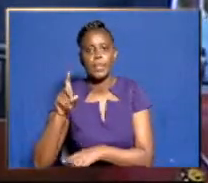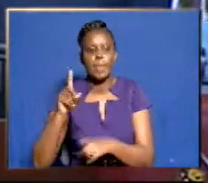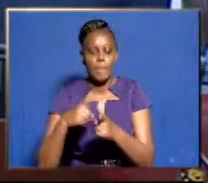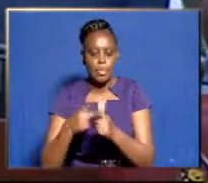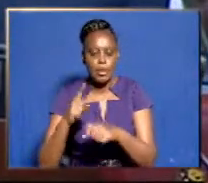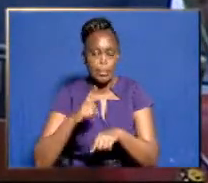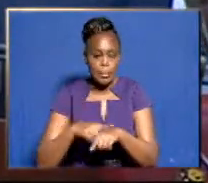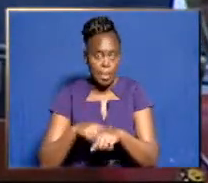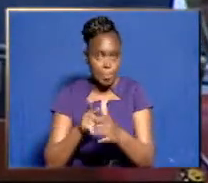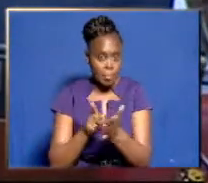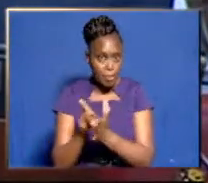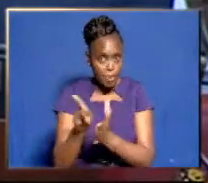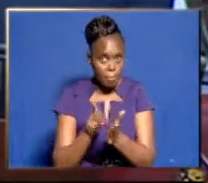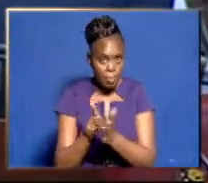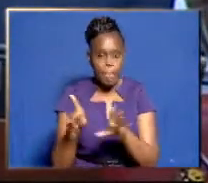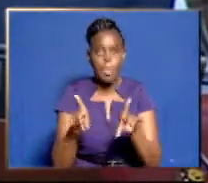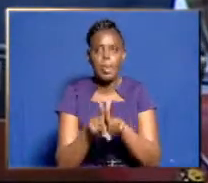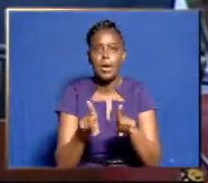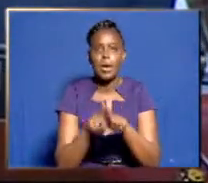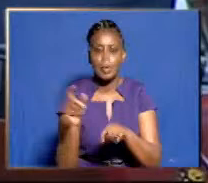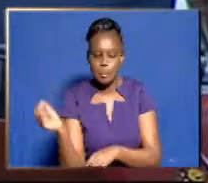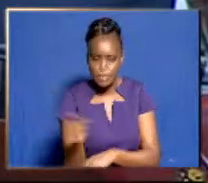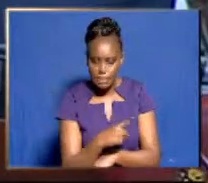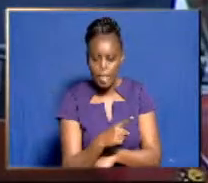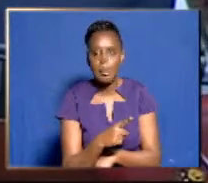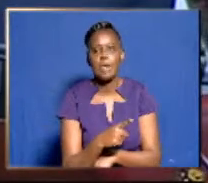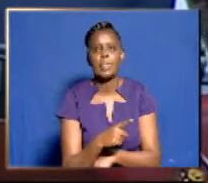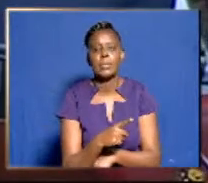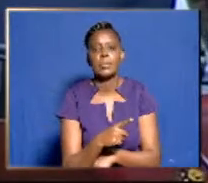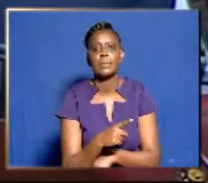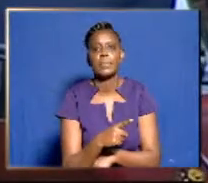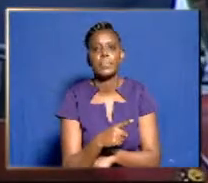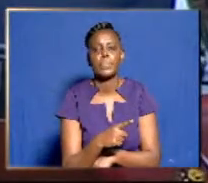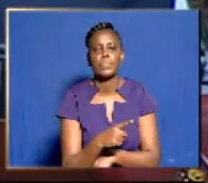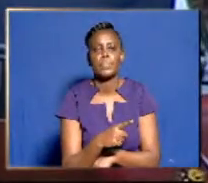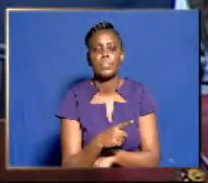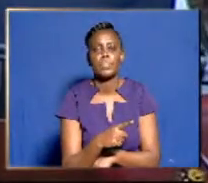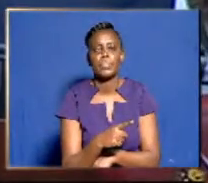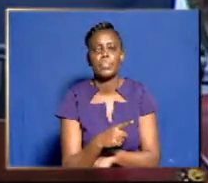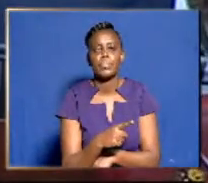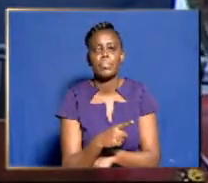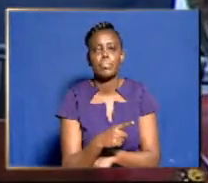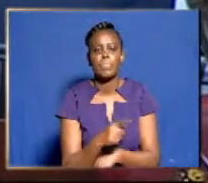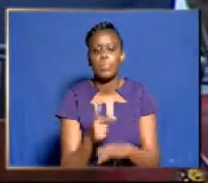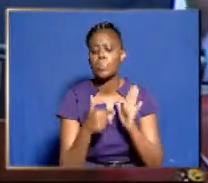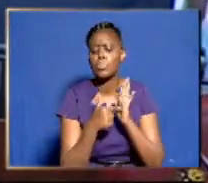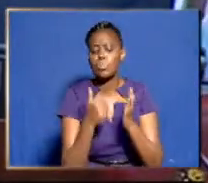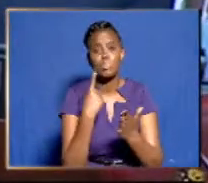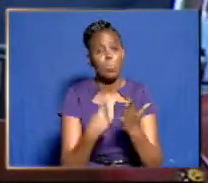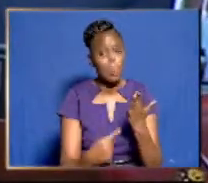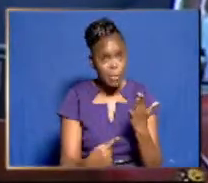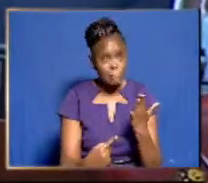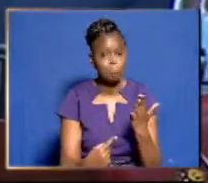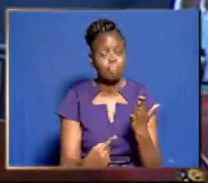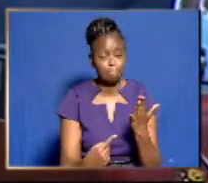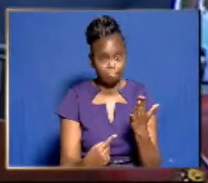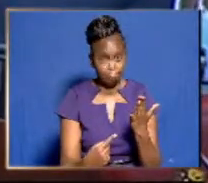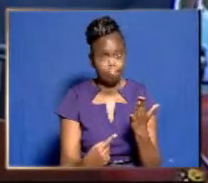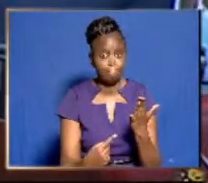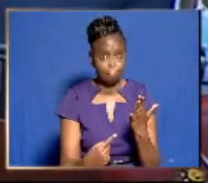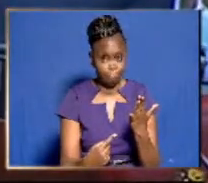are paying as salaries and recurrent expenditure, Honorable Speaker, it shows that we